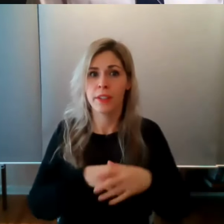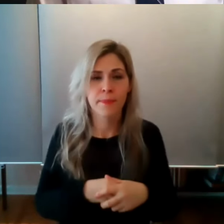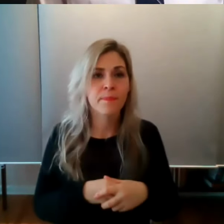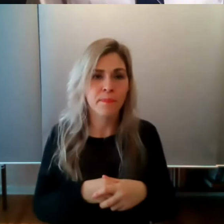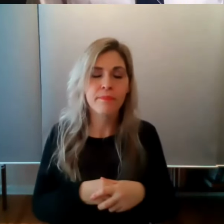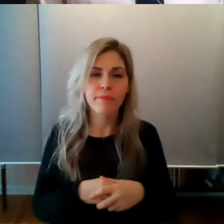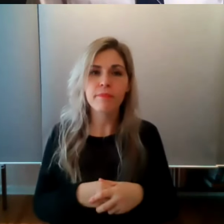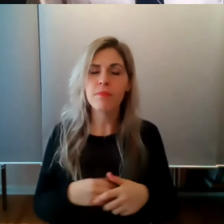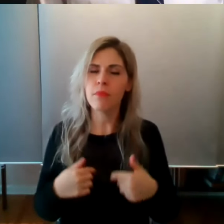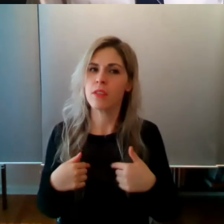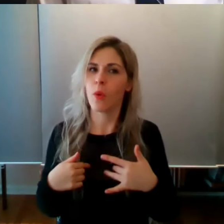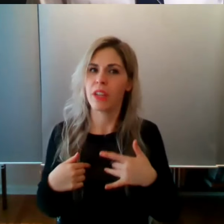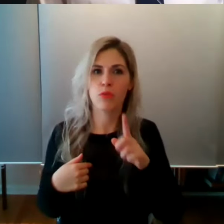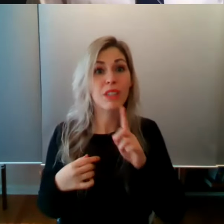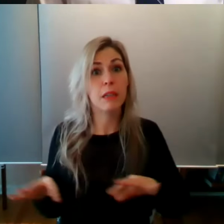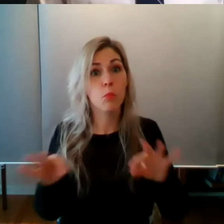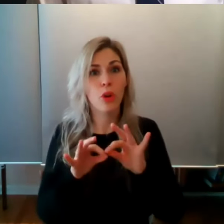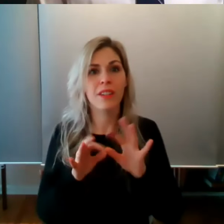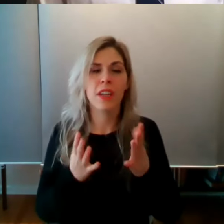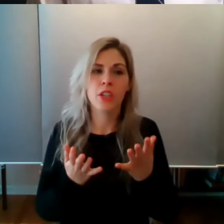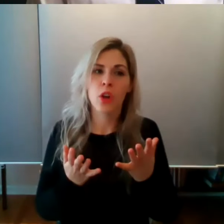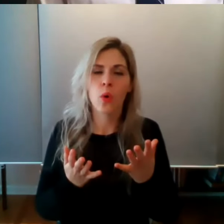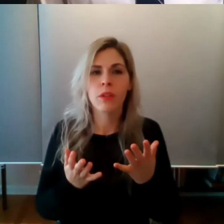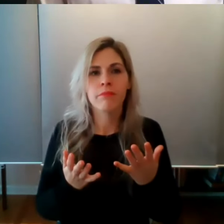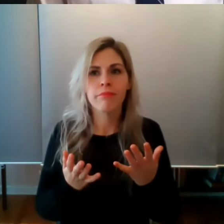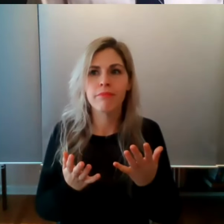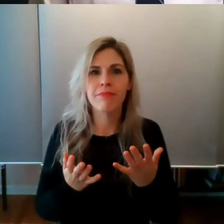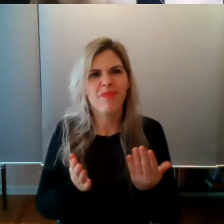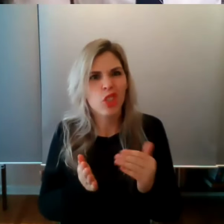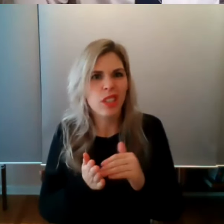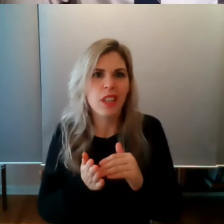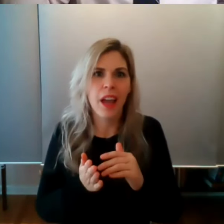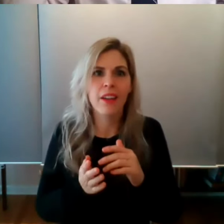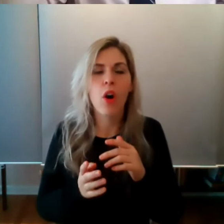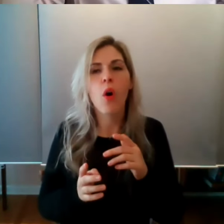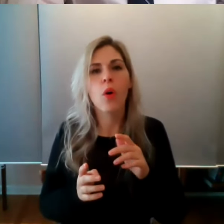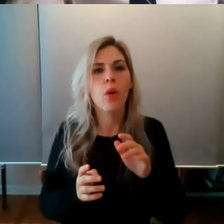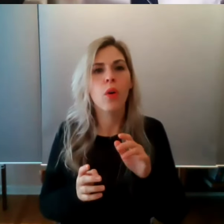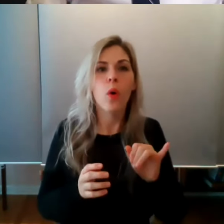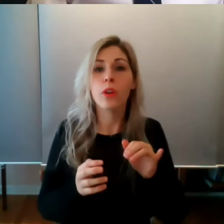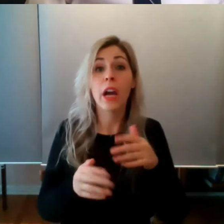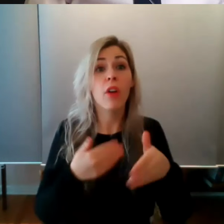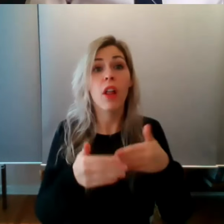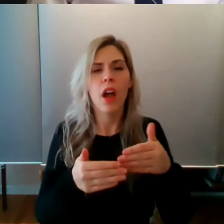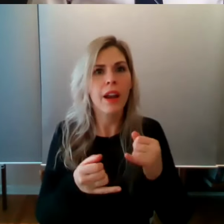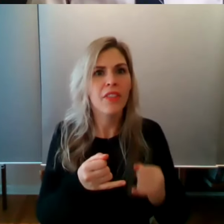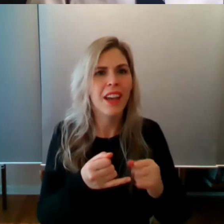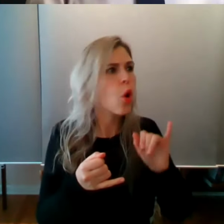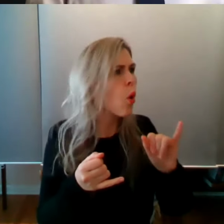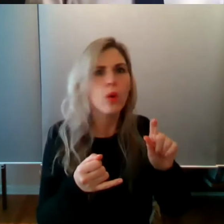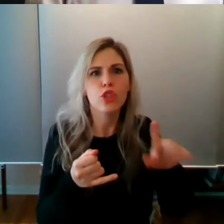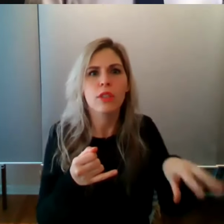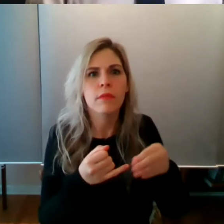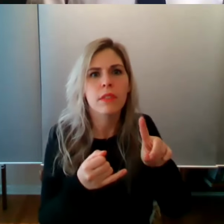And I think it's important, again, not to just consider it as like an afterthought or like a token,